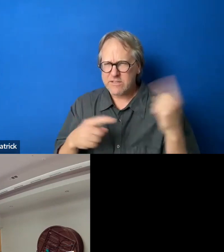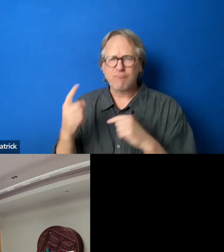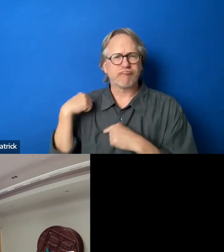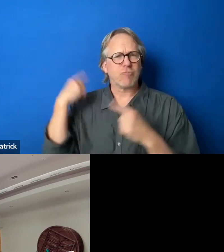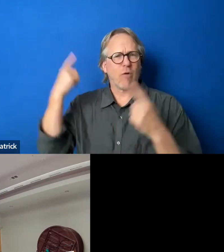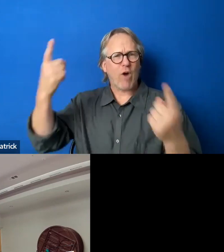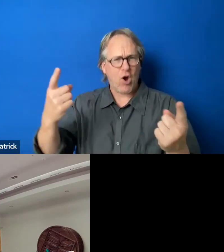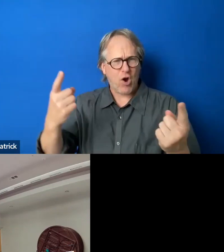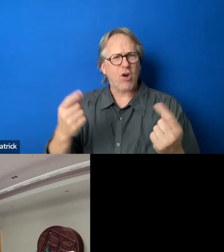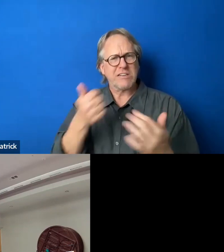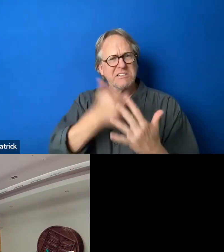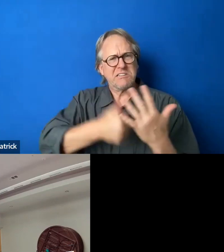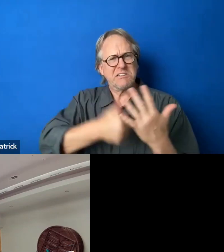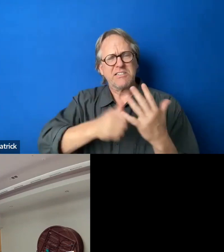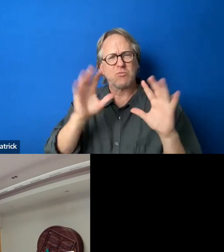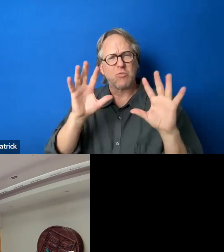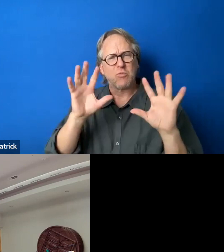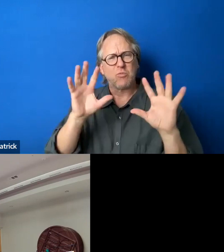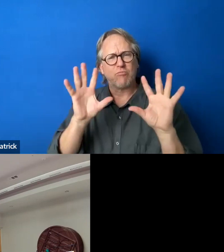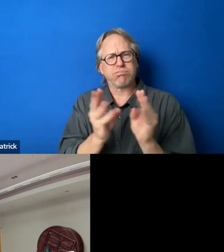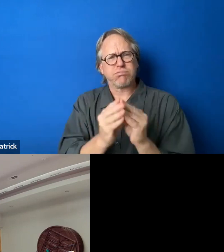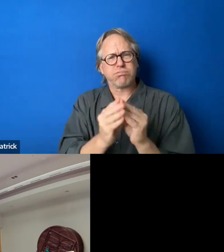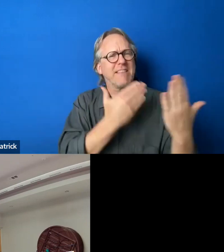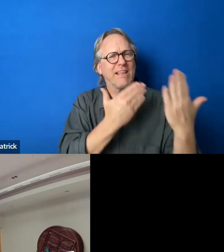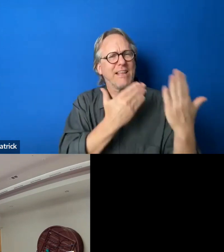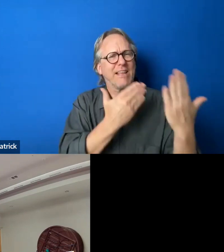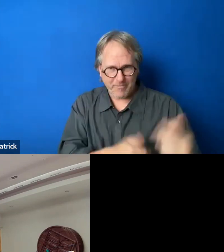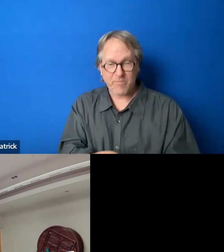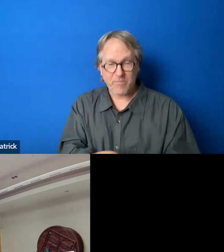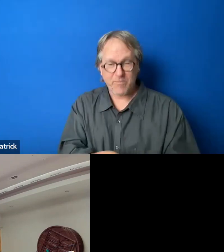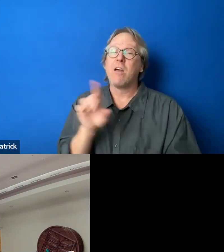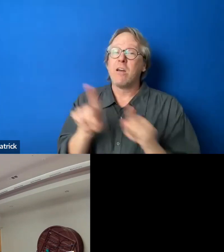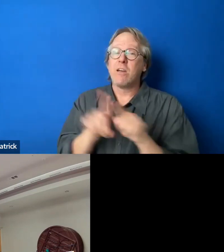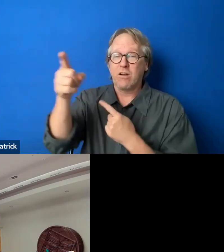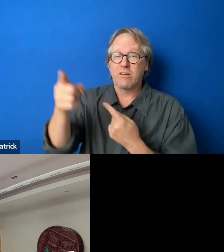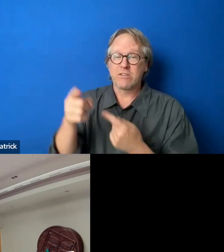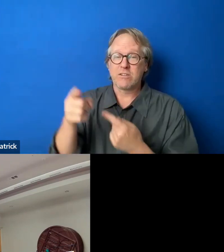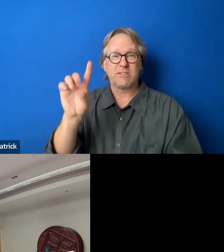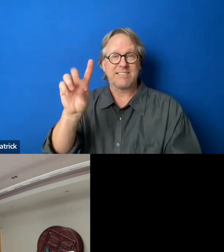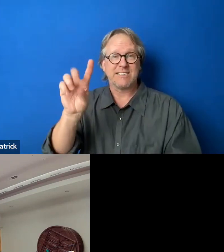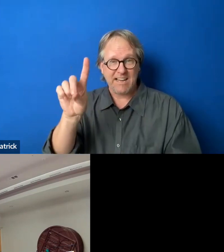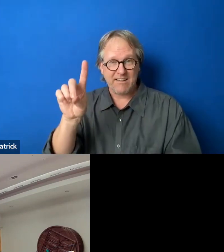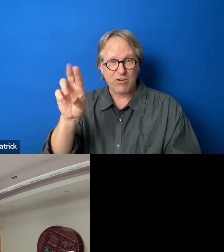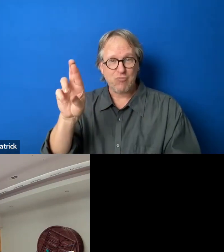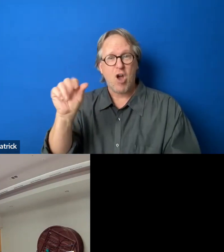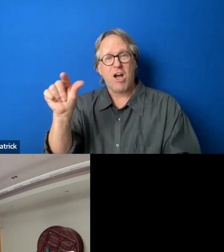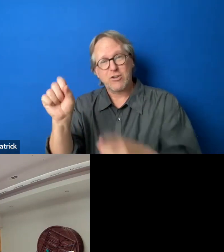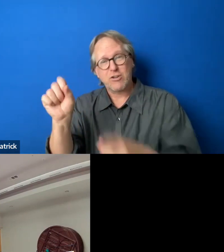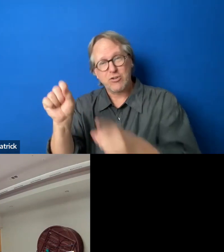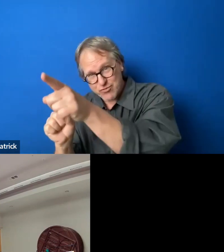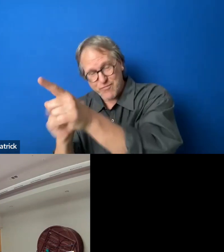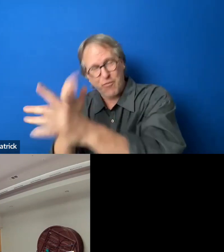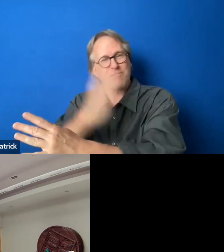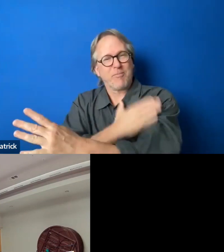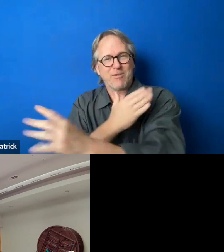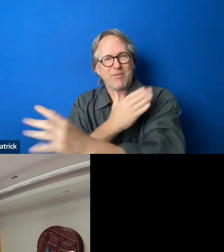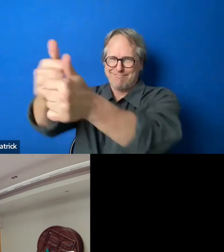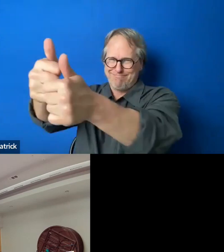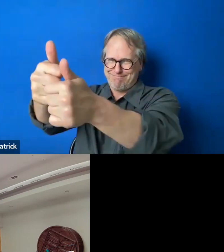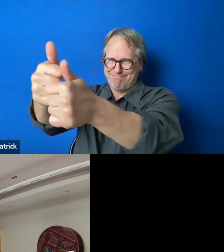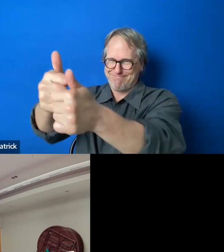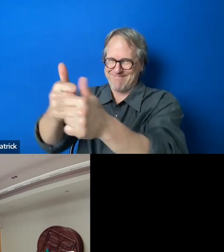far. Thank you, Patrick. And then a big thank you to our own David Rogers for his amazing folk singing as always, the guitar